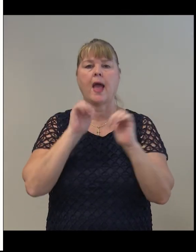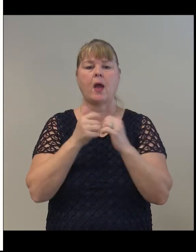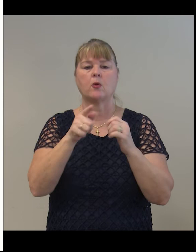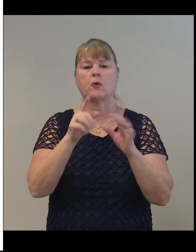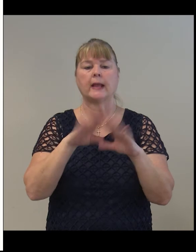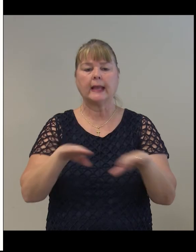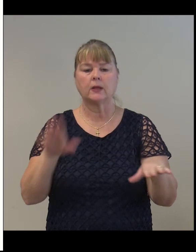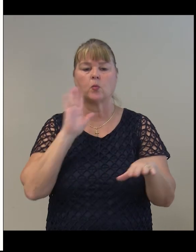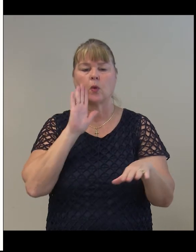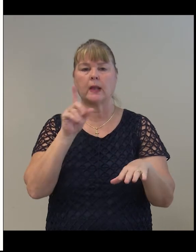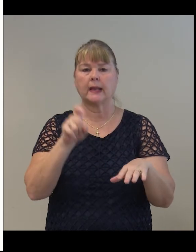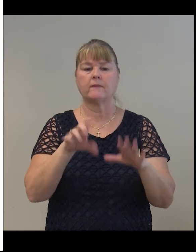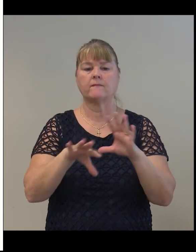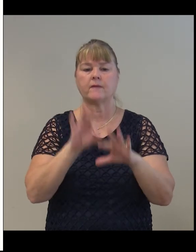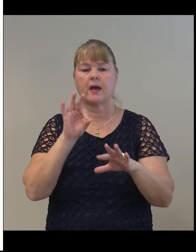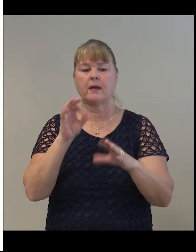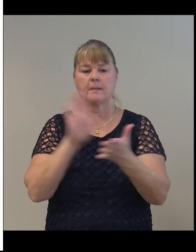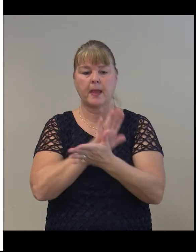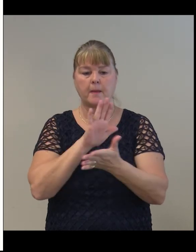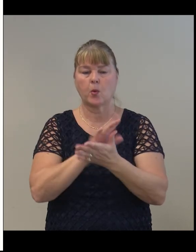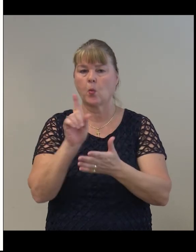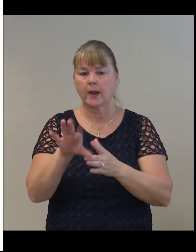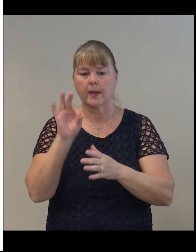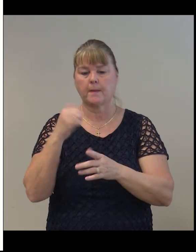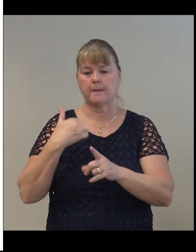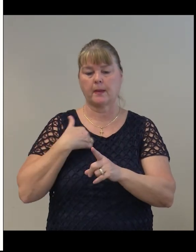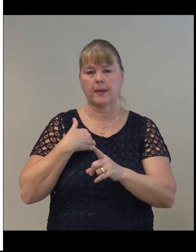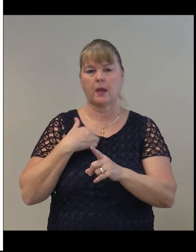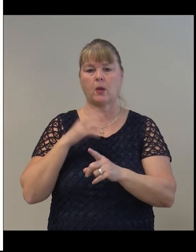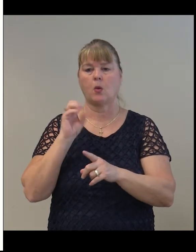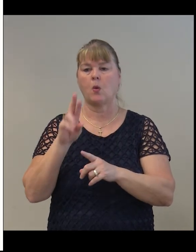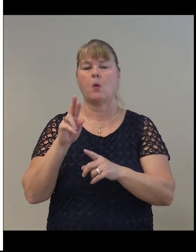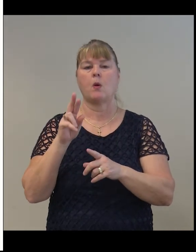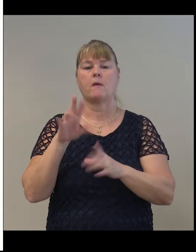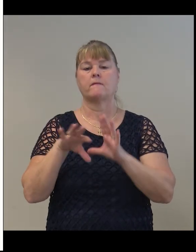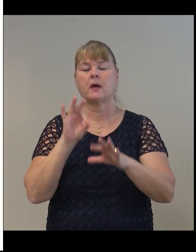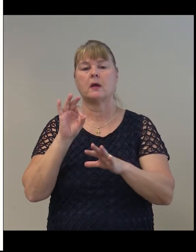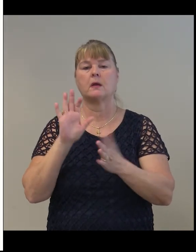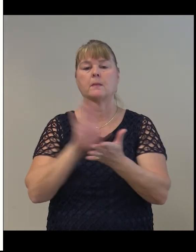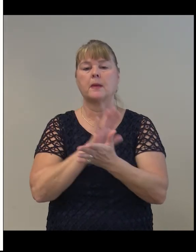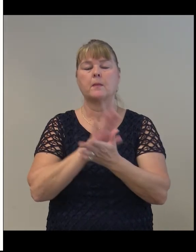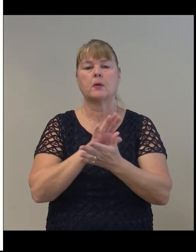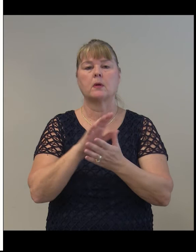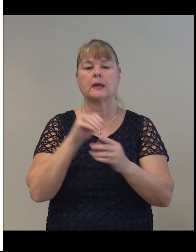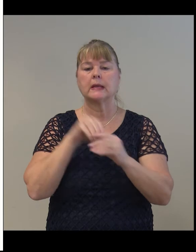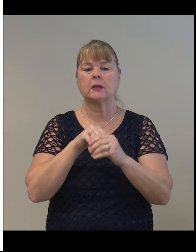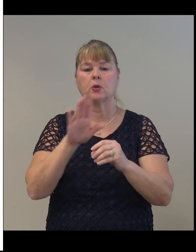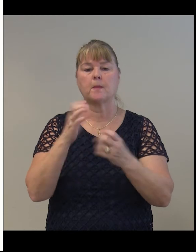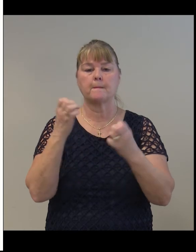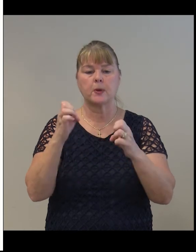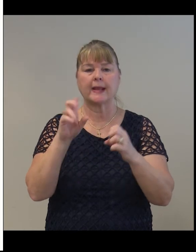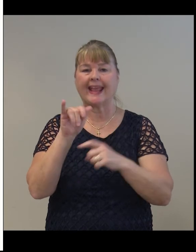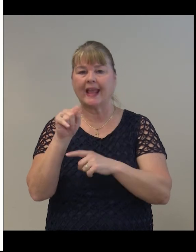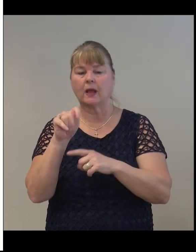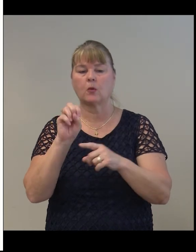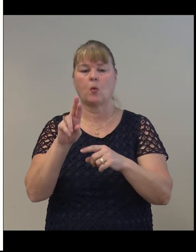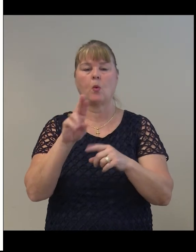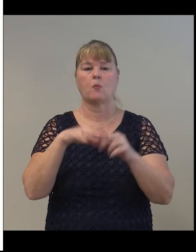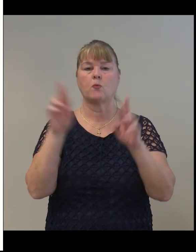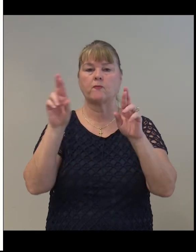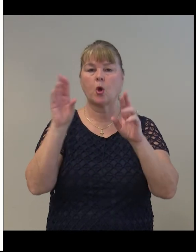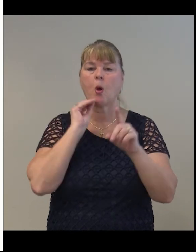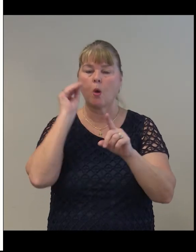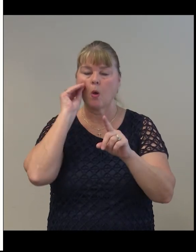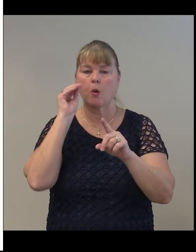about how your kids would need to find that sheet of paper in their backpack or find that sheet of paper in their emergency kit or